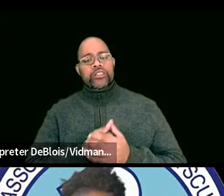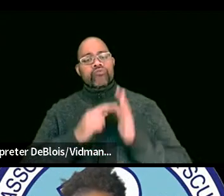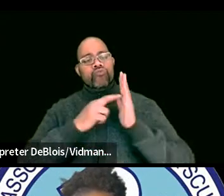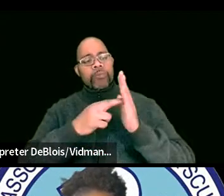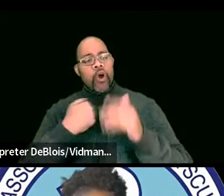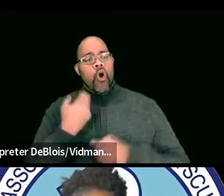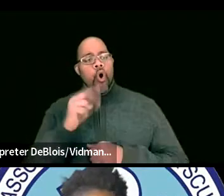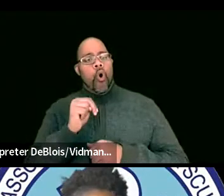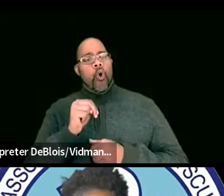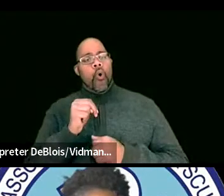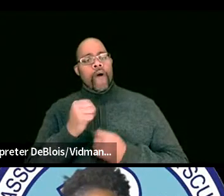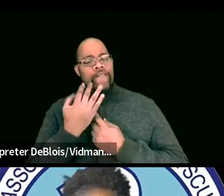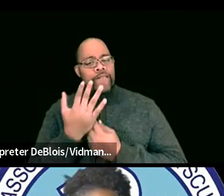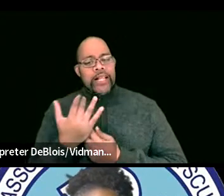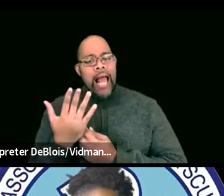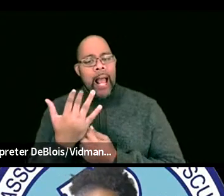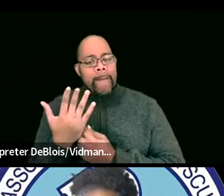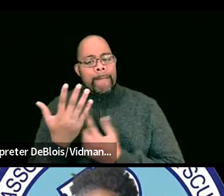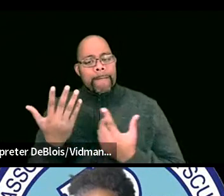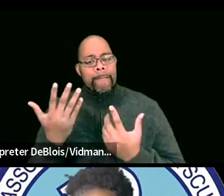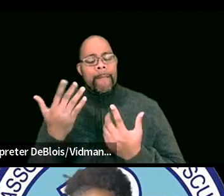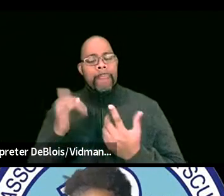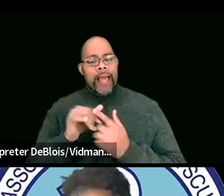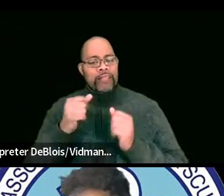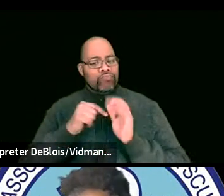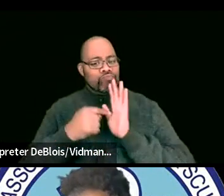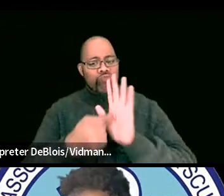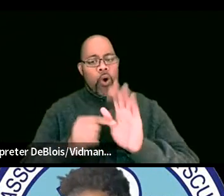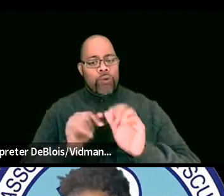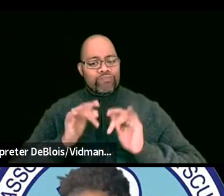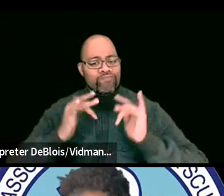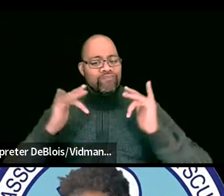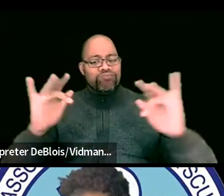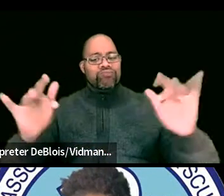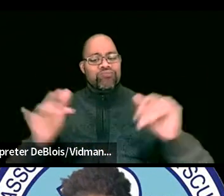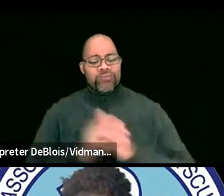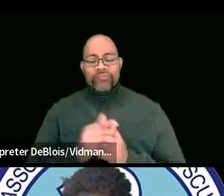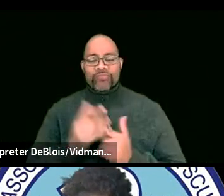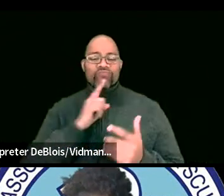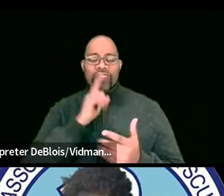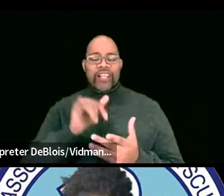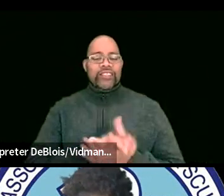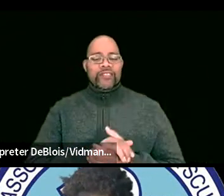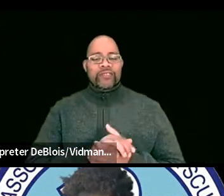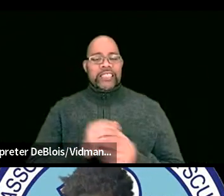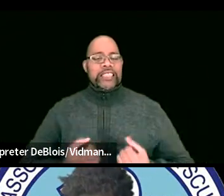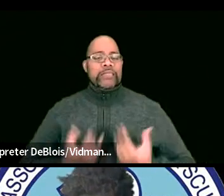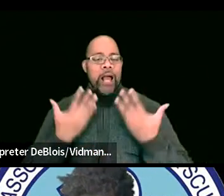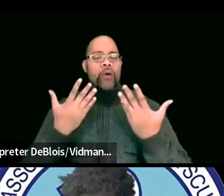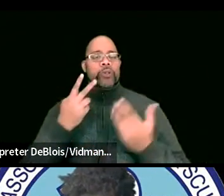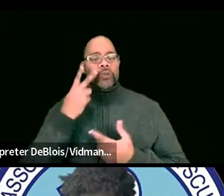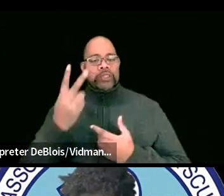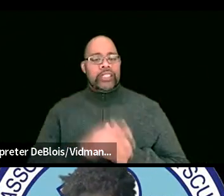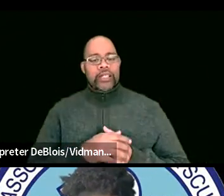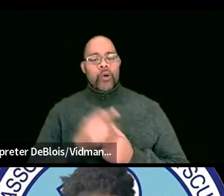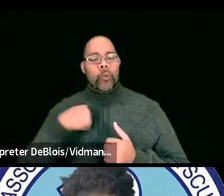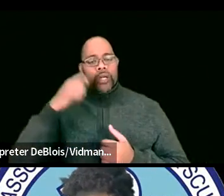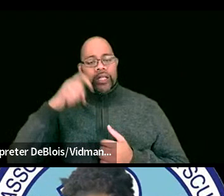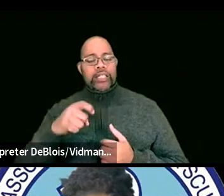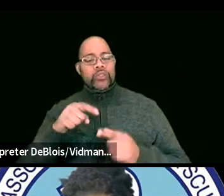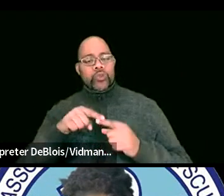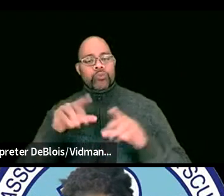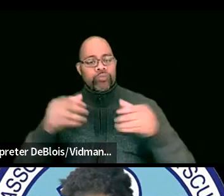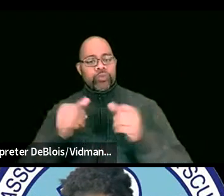represents our own flame that kind of, can shine. And I don't know, it's really inspiring to see, but we need to like